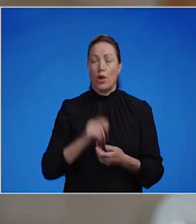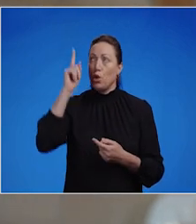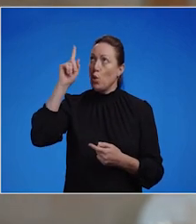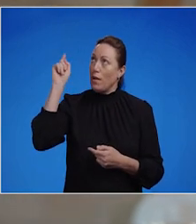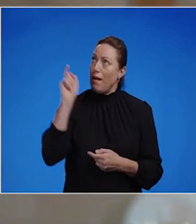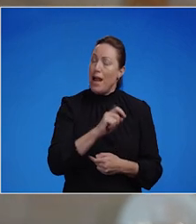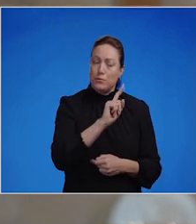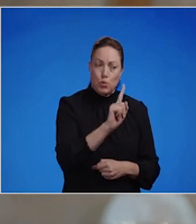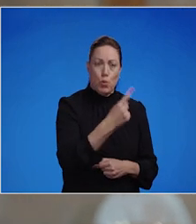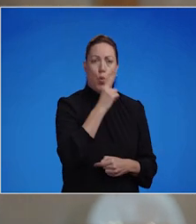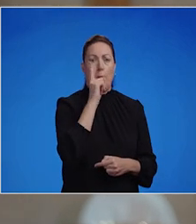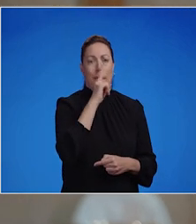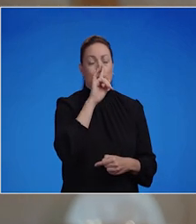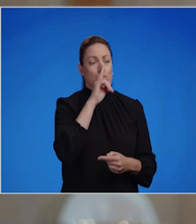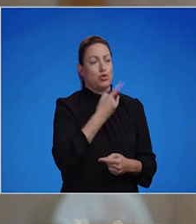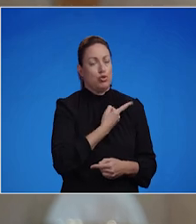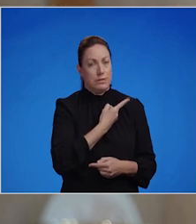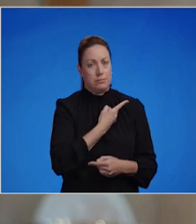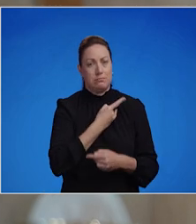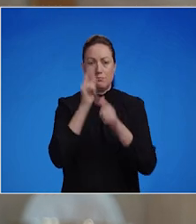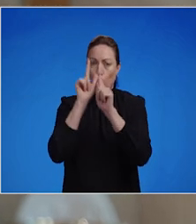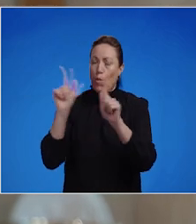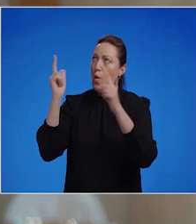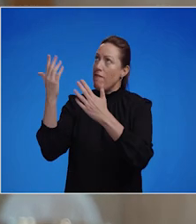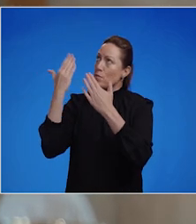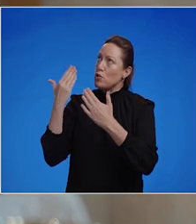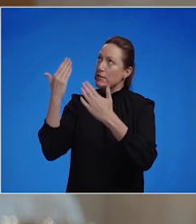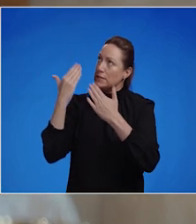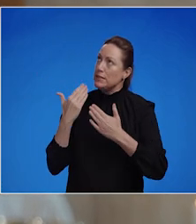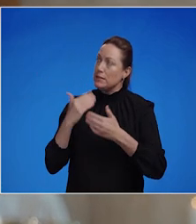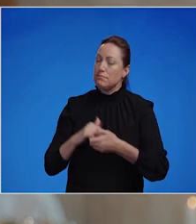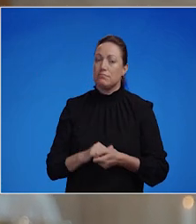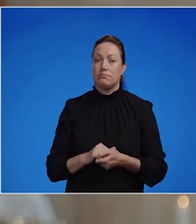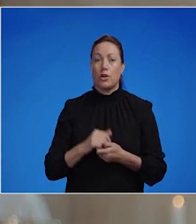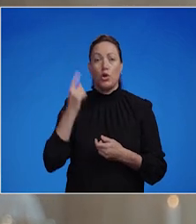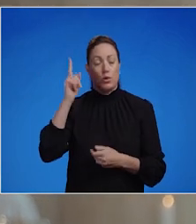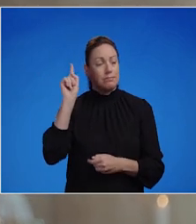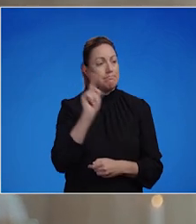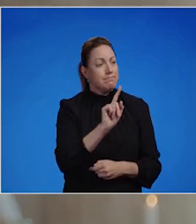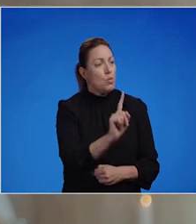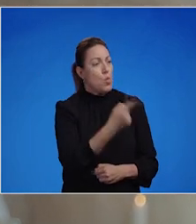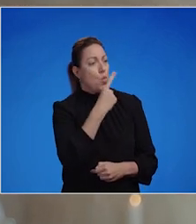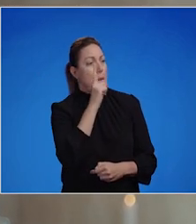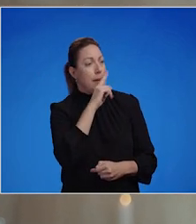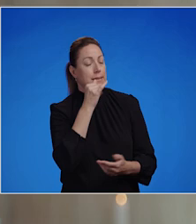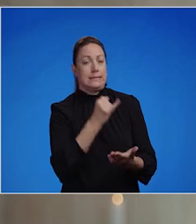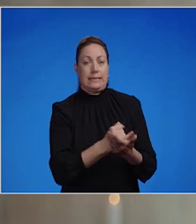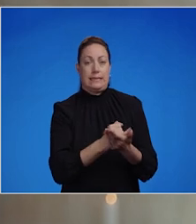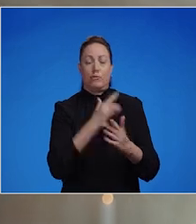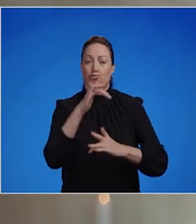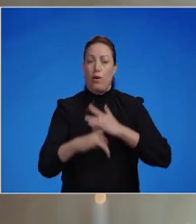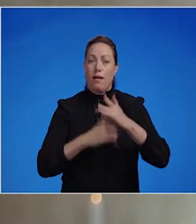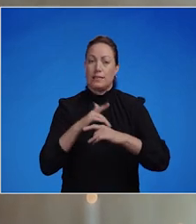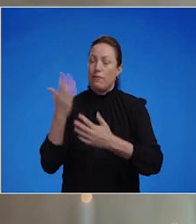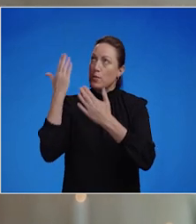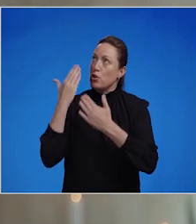You were sent to heal the contrite of heart. Lord, have mercy. Lord, have mercy. You came to call sinners. Christ, have